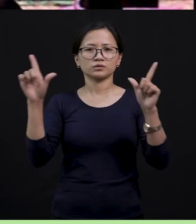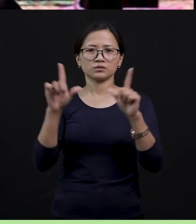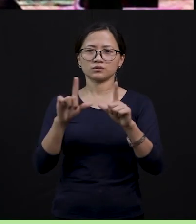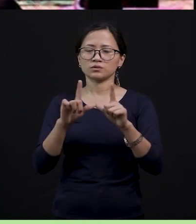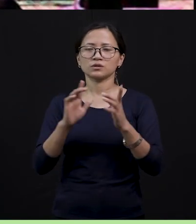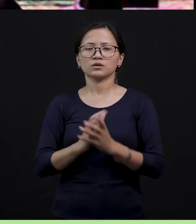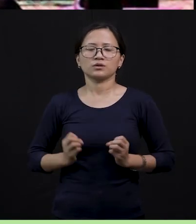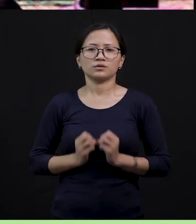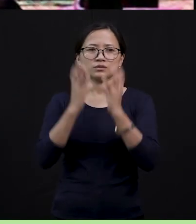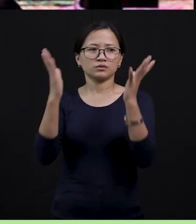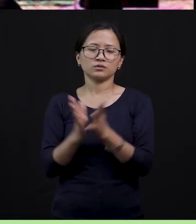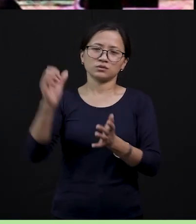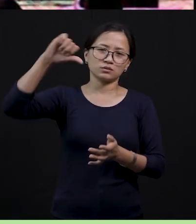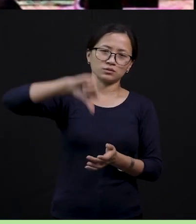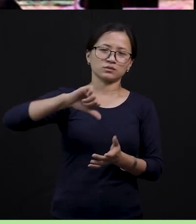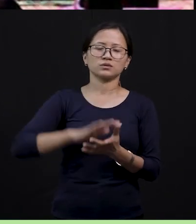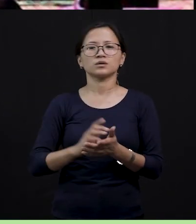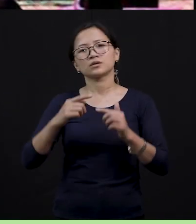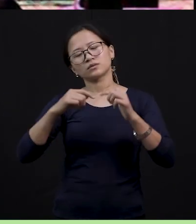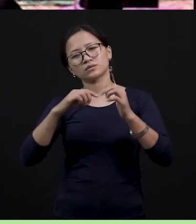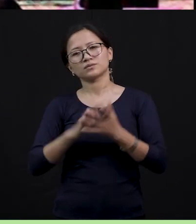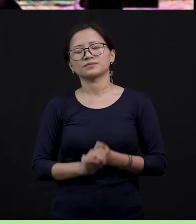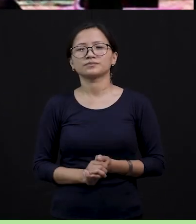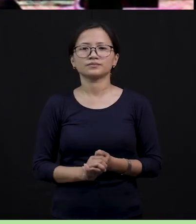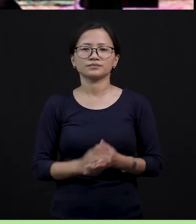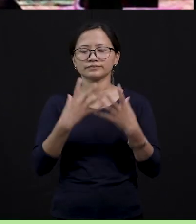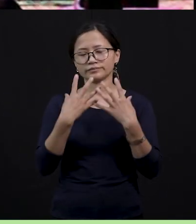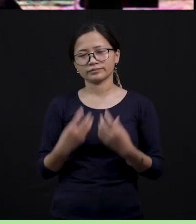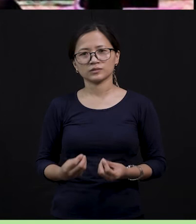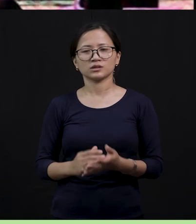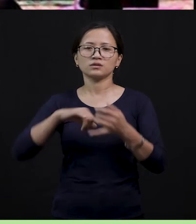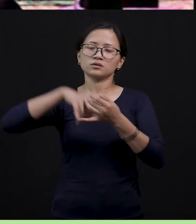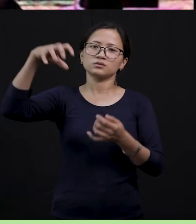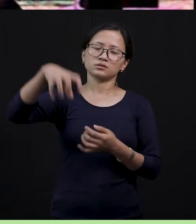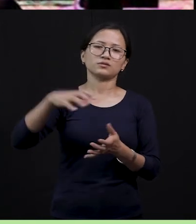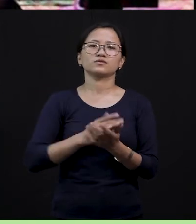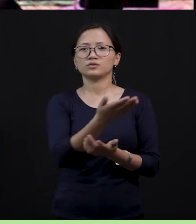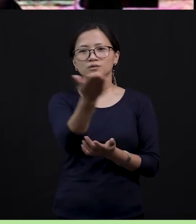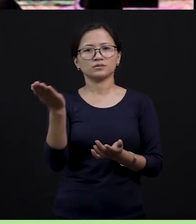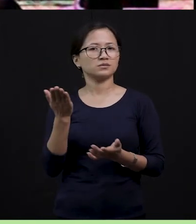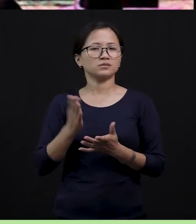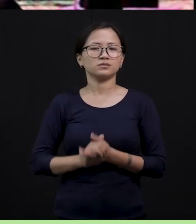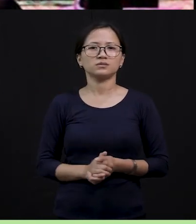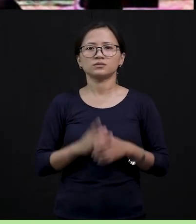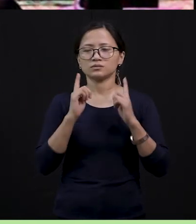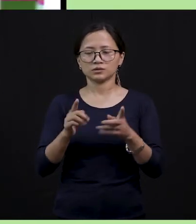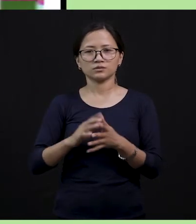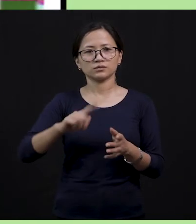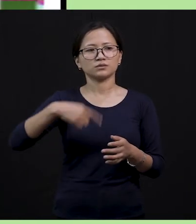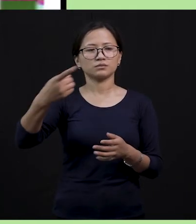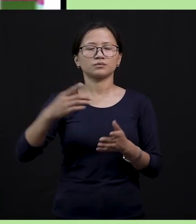will make you happy. If you lose that election, it is going to be sad state for you, but next